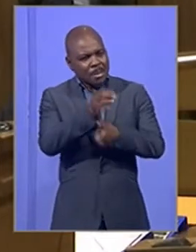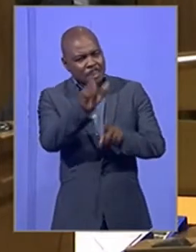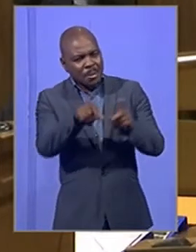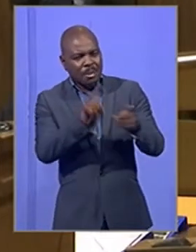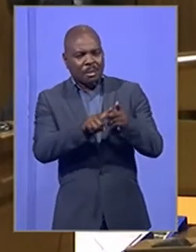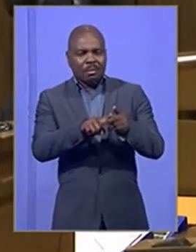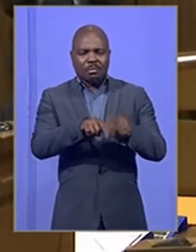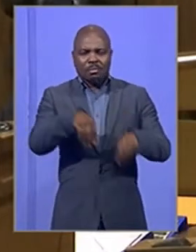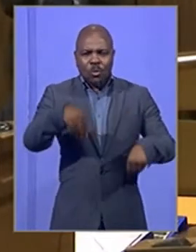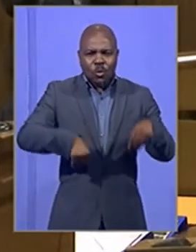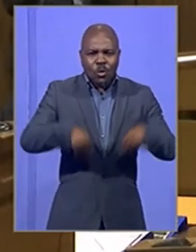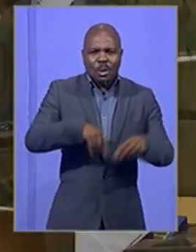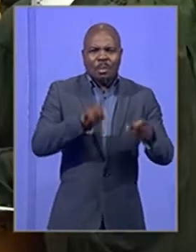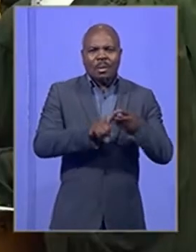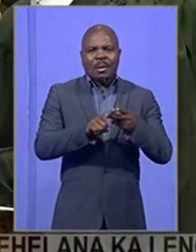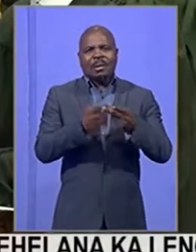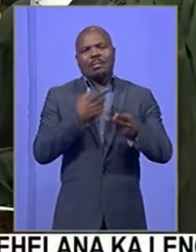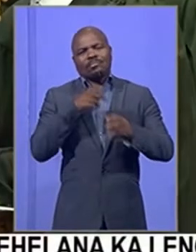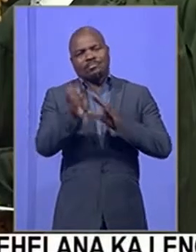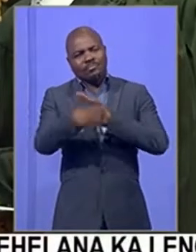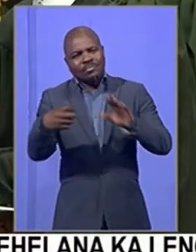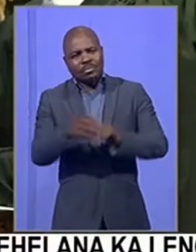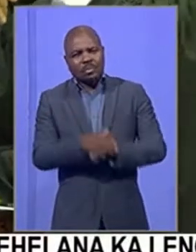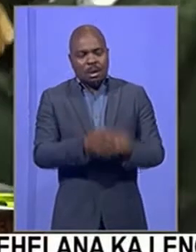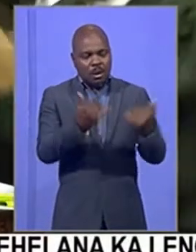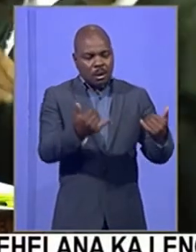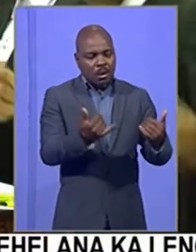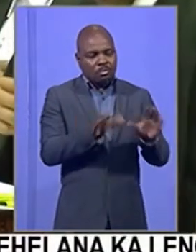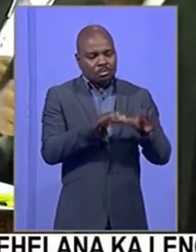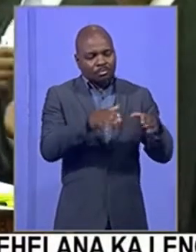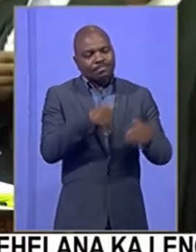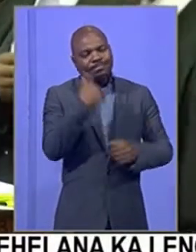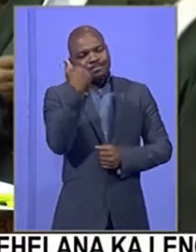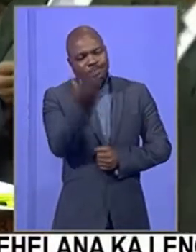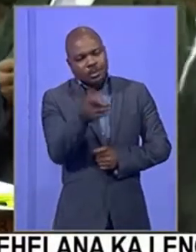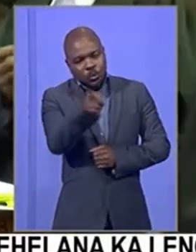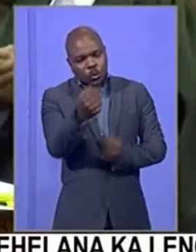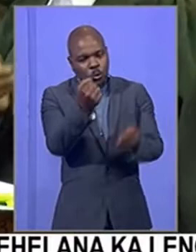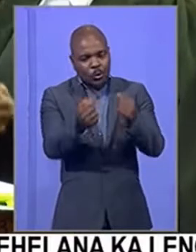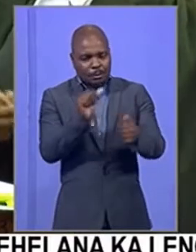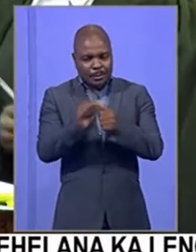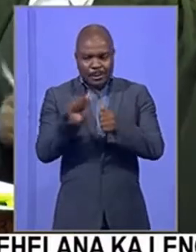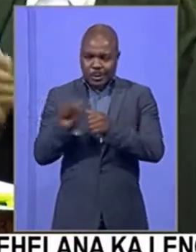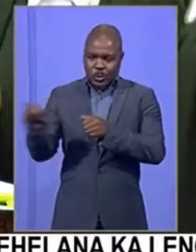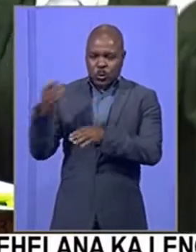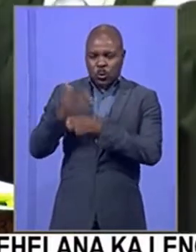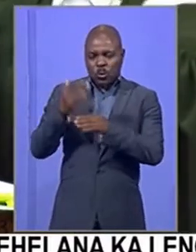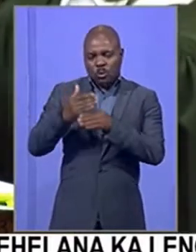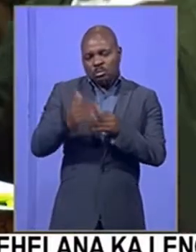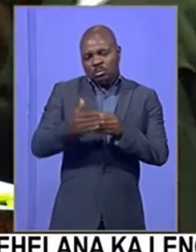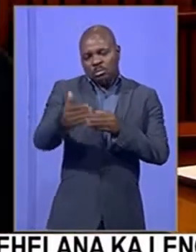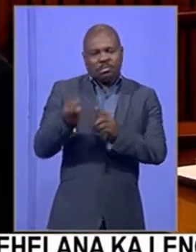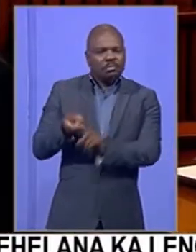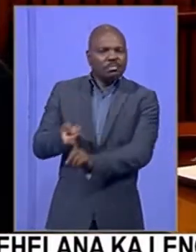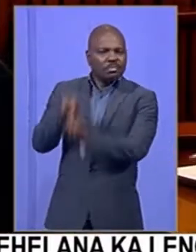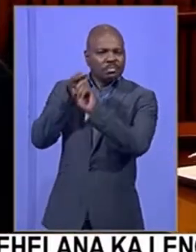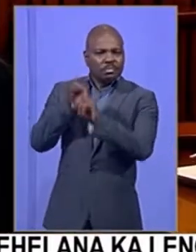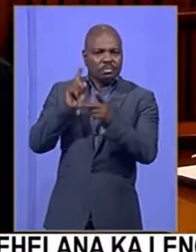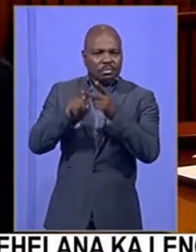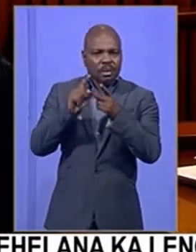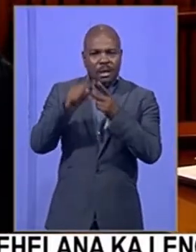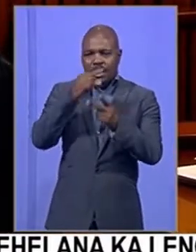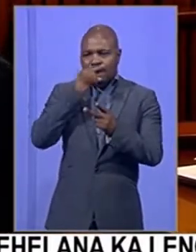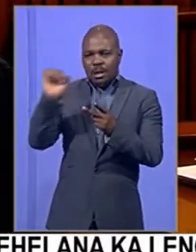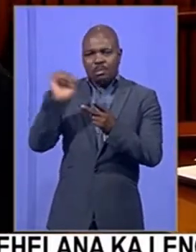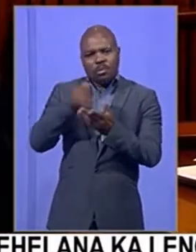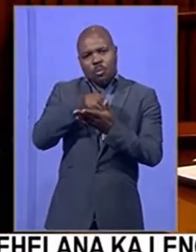le bobodu. Sena se ile sa qobella lekgotla lena ho etsa kopo ya ho kginwa nakwana ha Teffo mosebetsing le ho hlakola lebitso la hae lenaneng